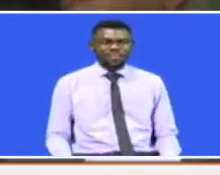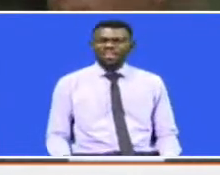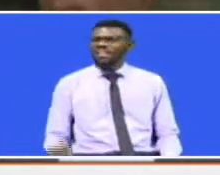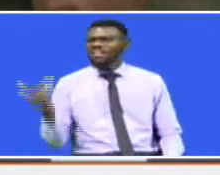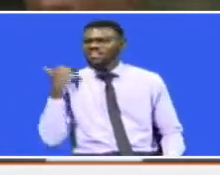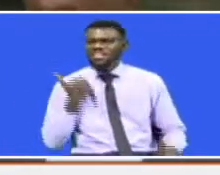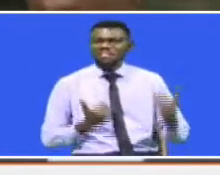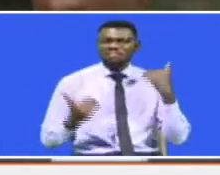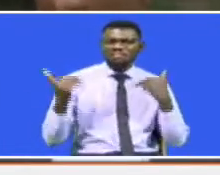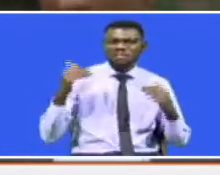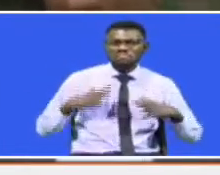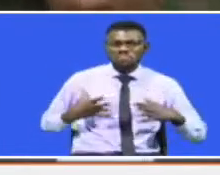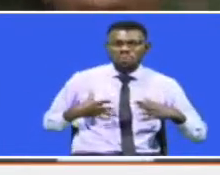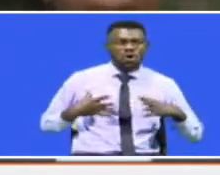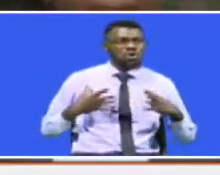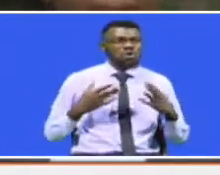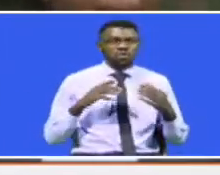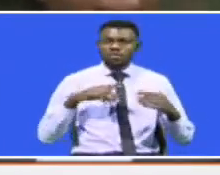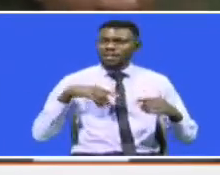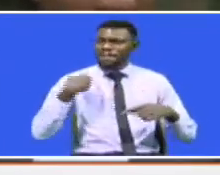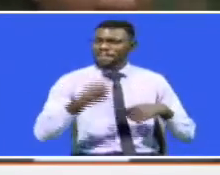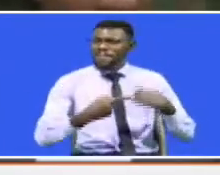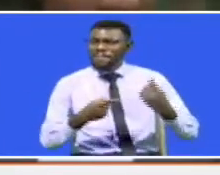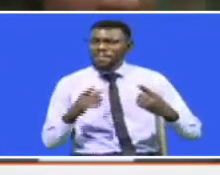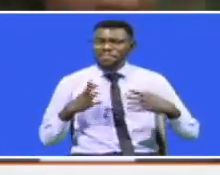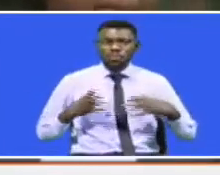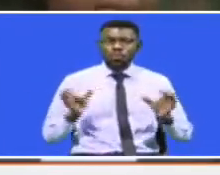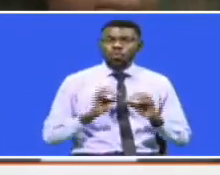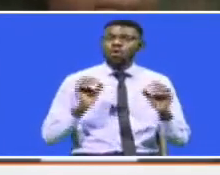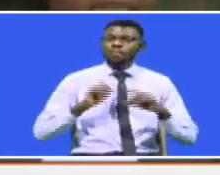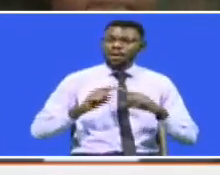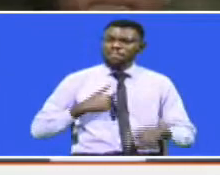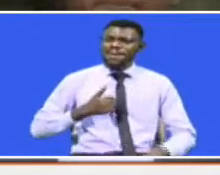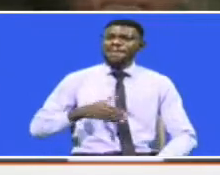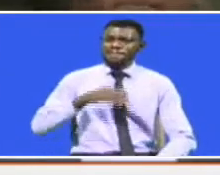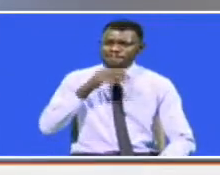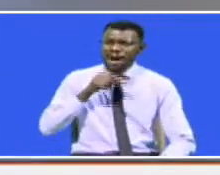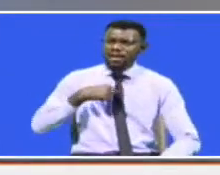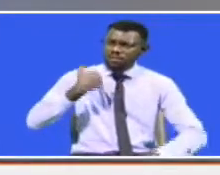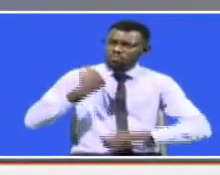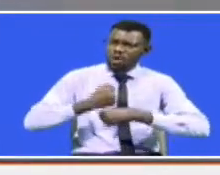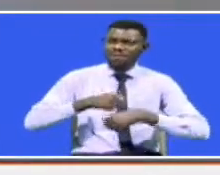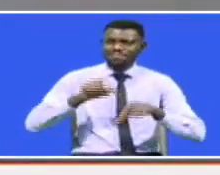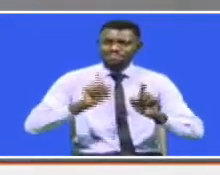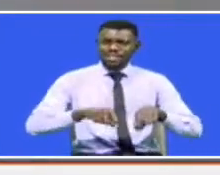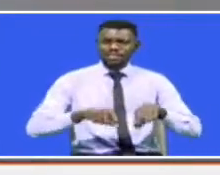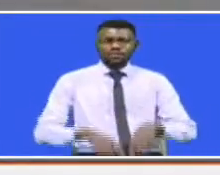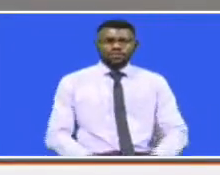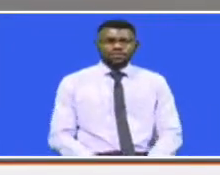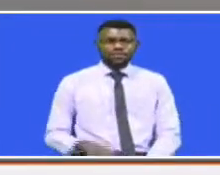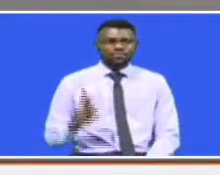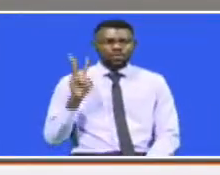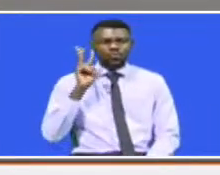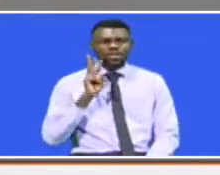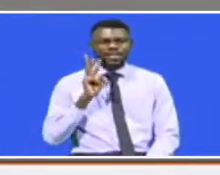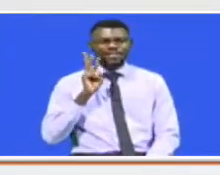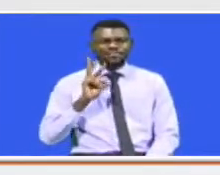or beating people, but a man has to do what he has to do as a man for things to move. Willie Lusige,